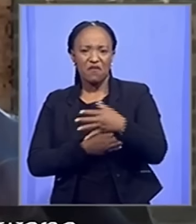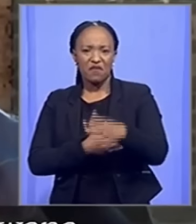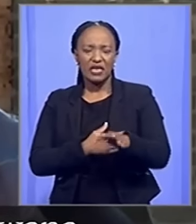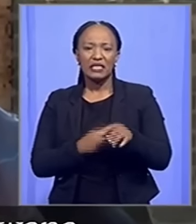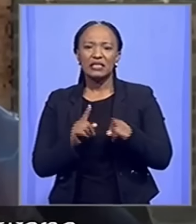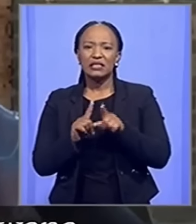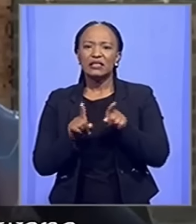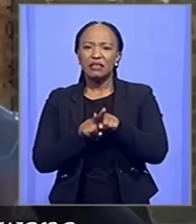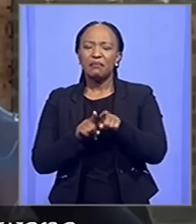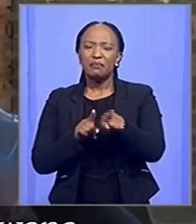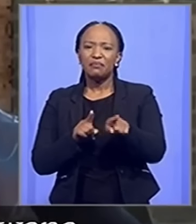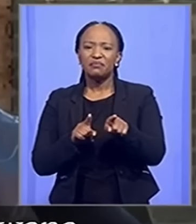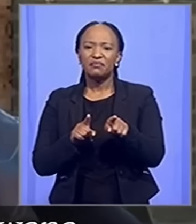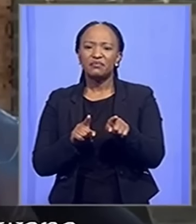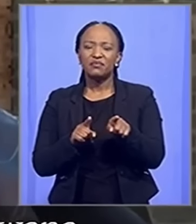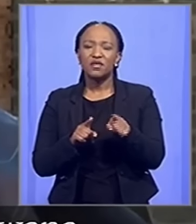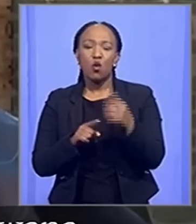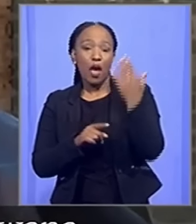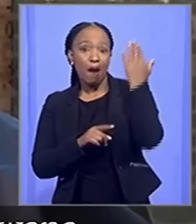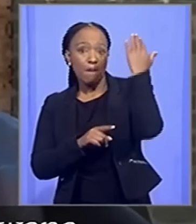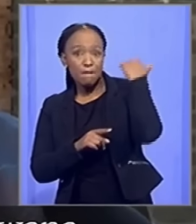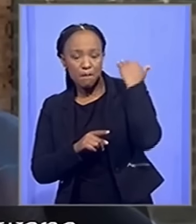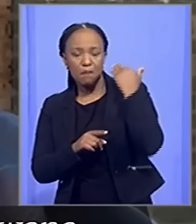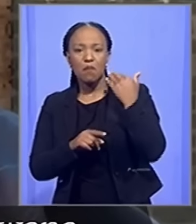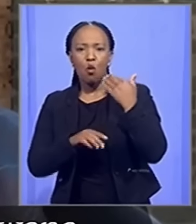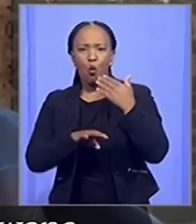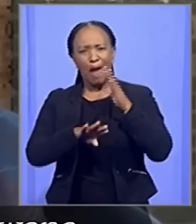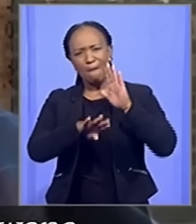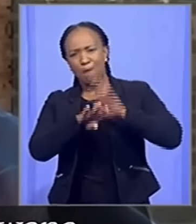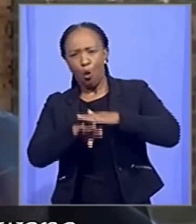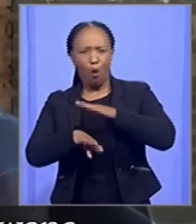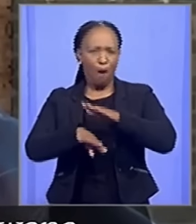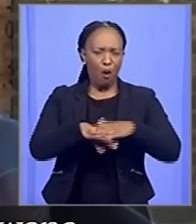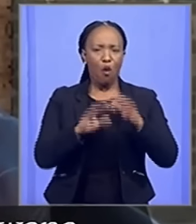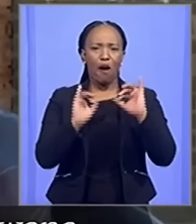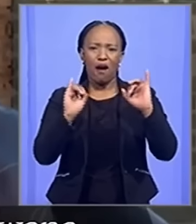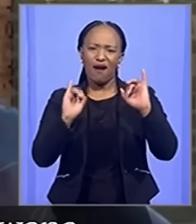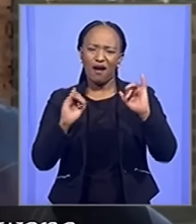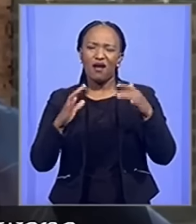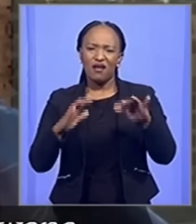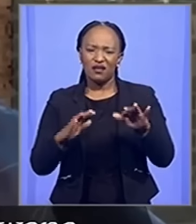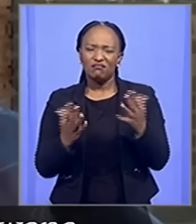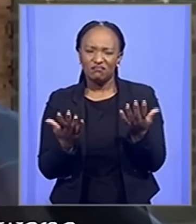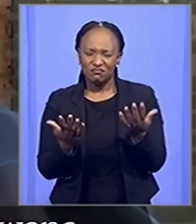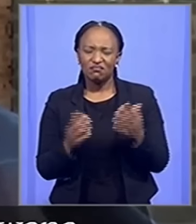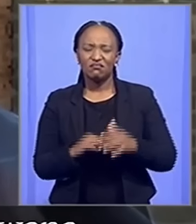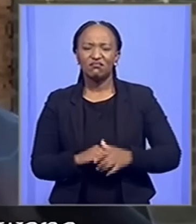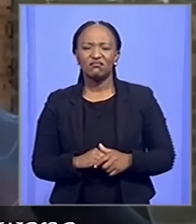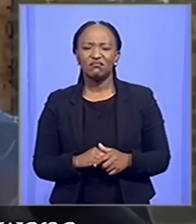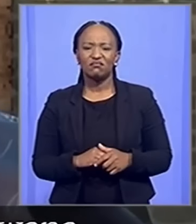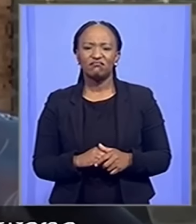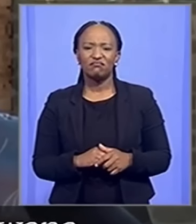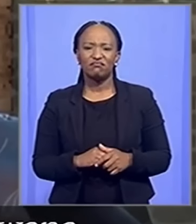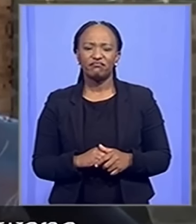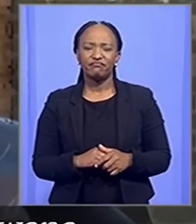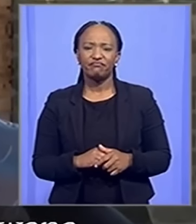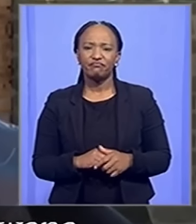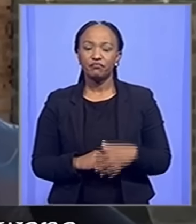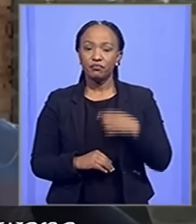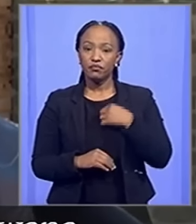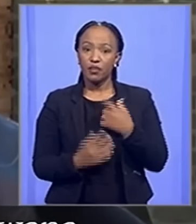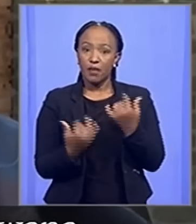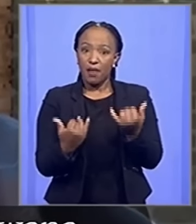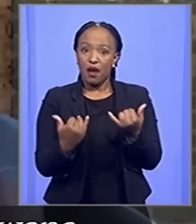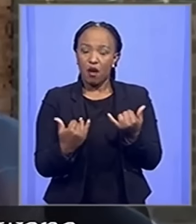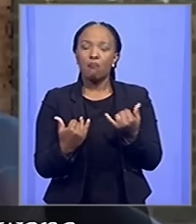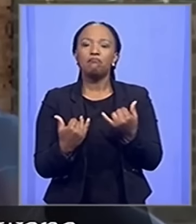dimpa mo mokokotlong, ma biditsweng teng. So eke